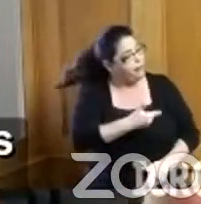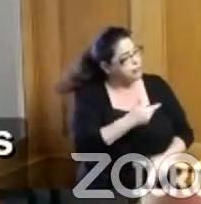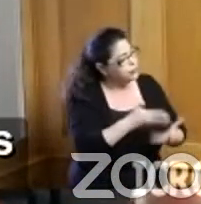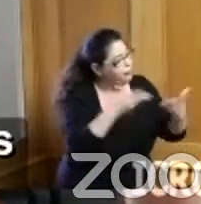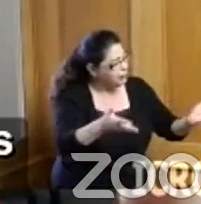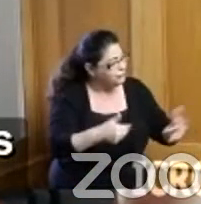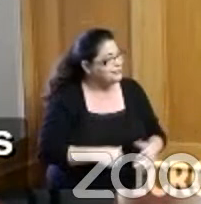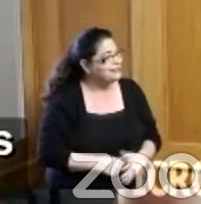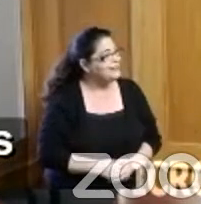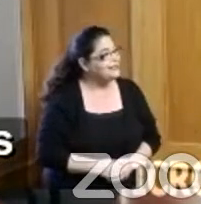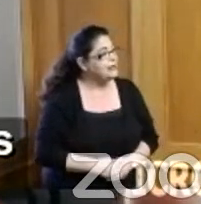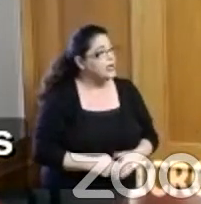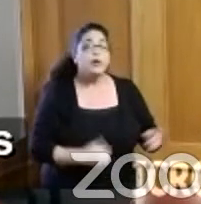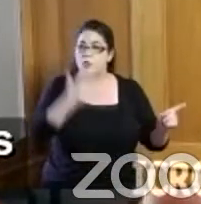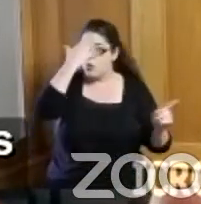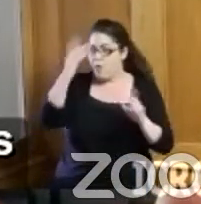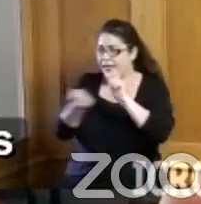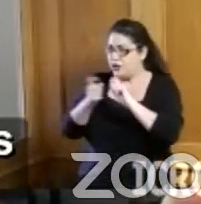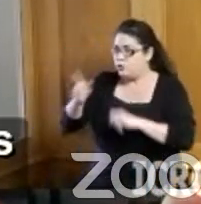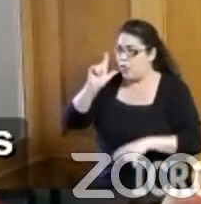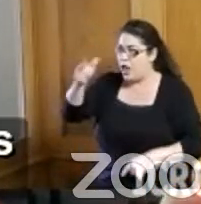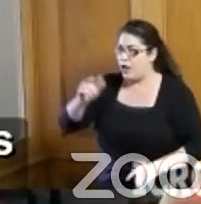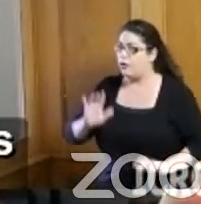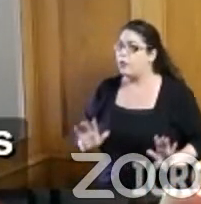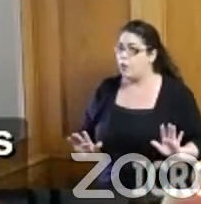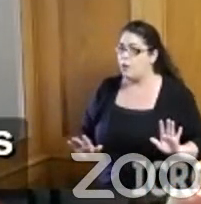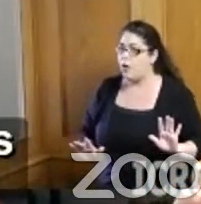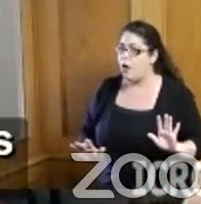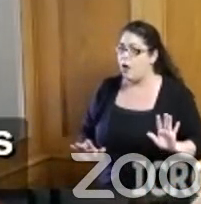welcome so much. Now, you know I'm gonna get you later. Okay.